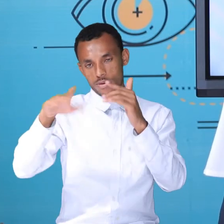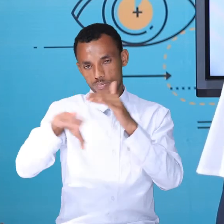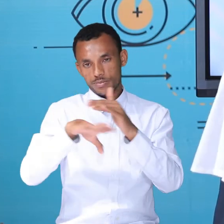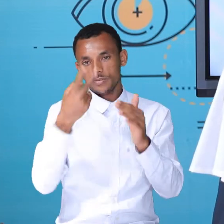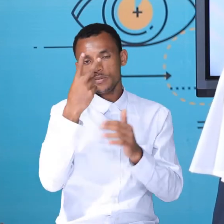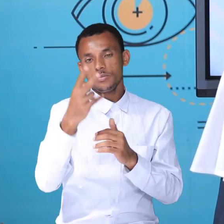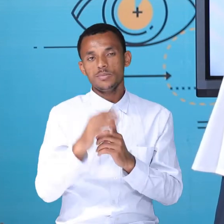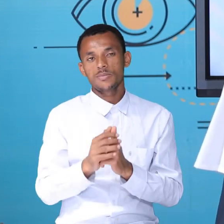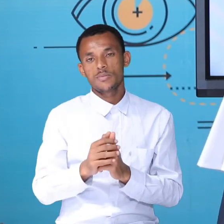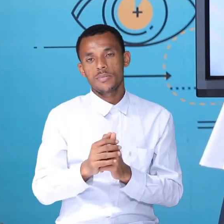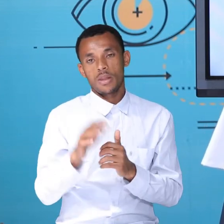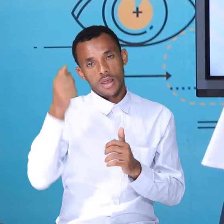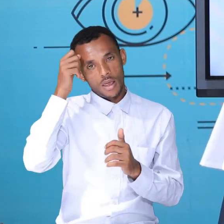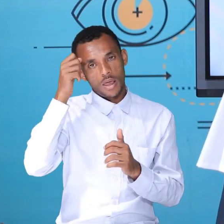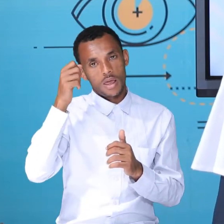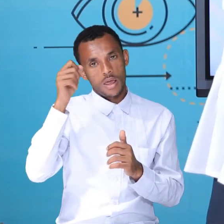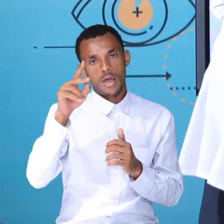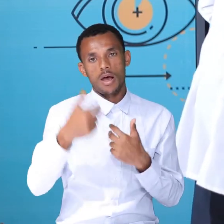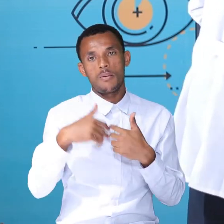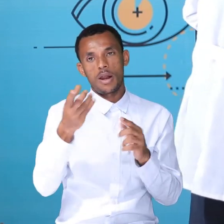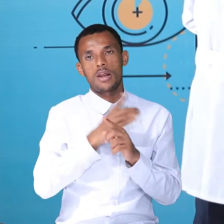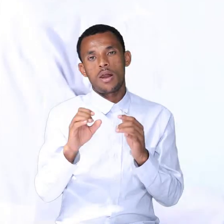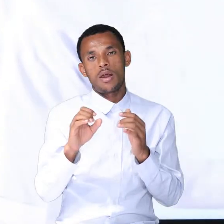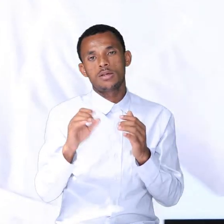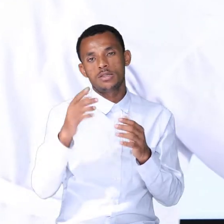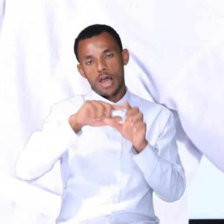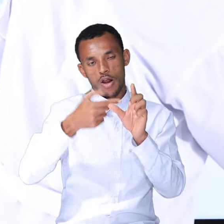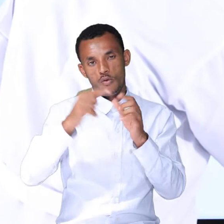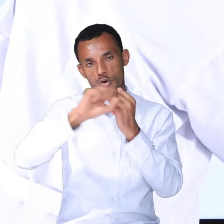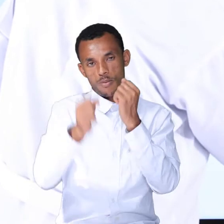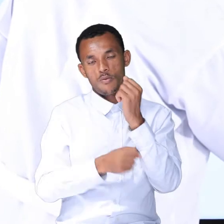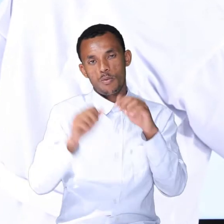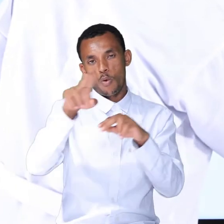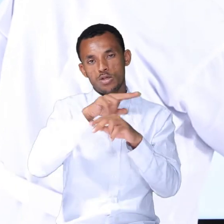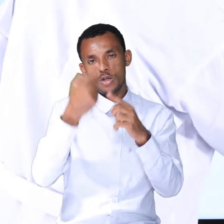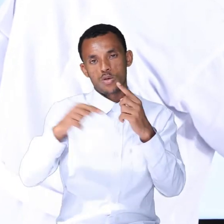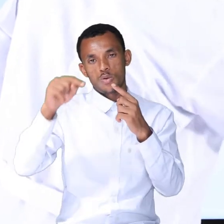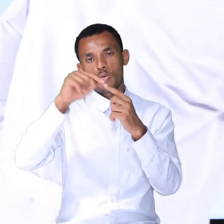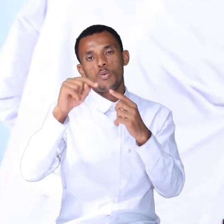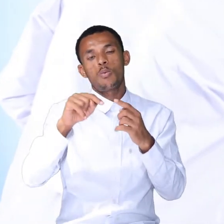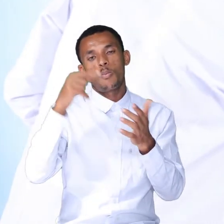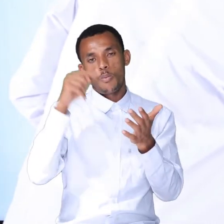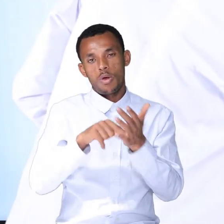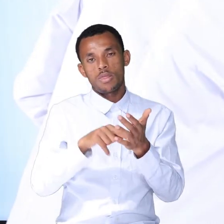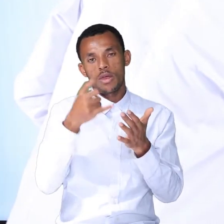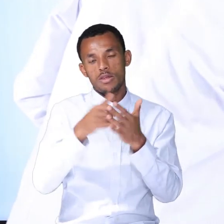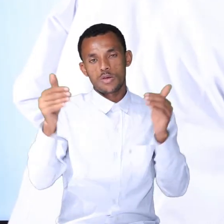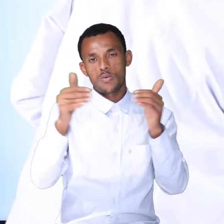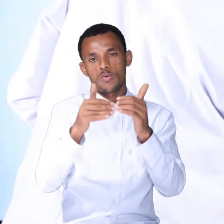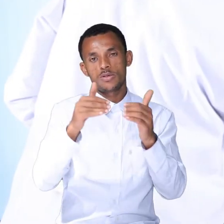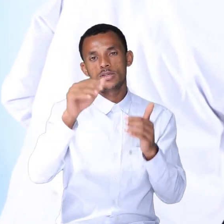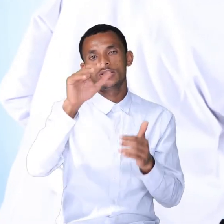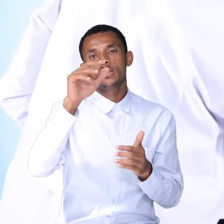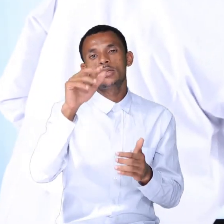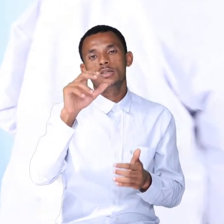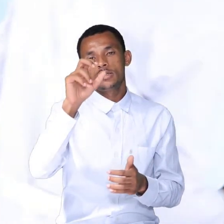here. So he have a direction over here, ray. The angle formed from the horizontal to this particular point, it